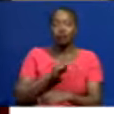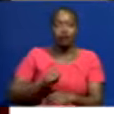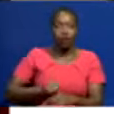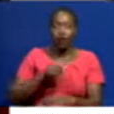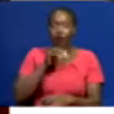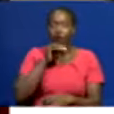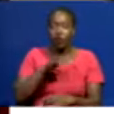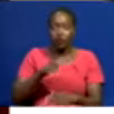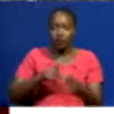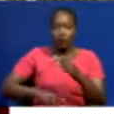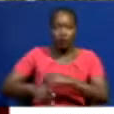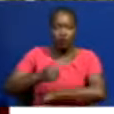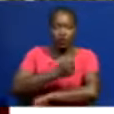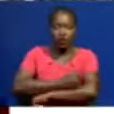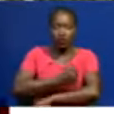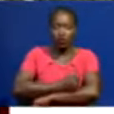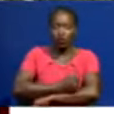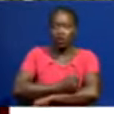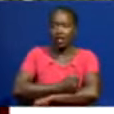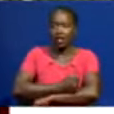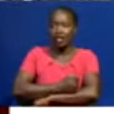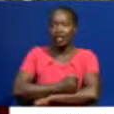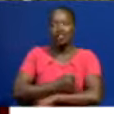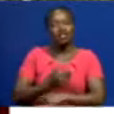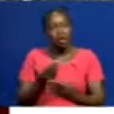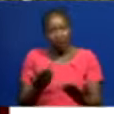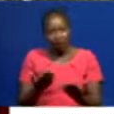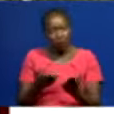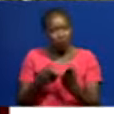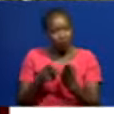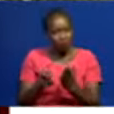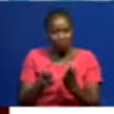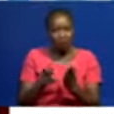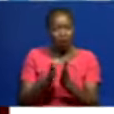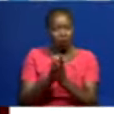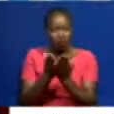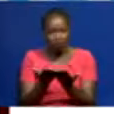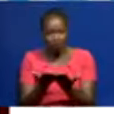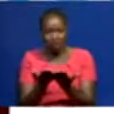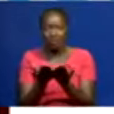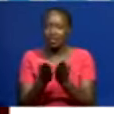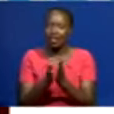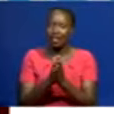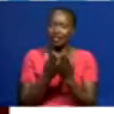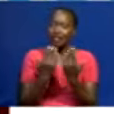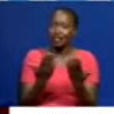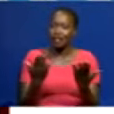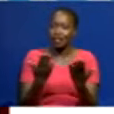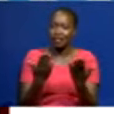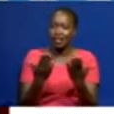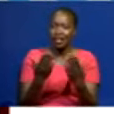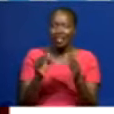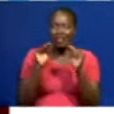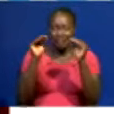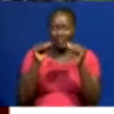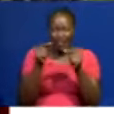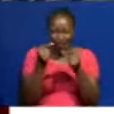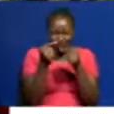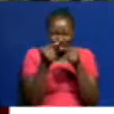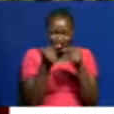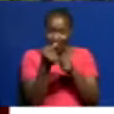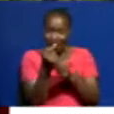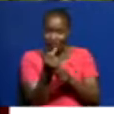Primary Boarding School cite unaffordable prices of course books and equipment, shortage of teachers and multiplicity